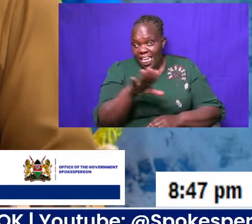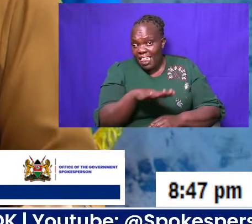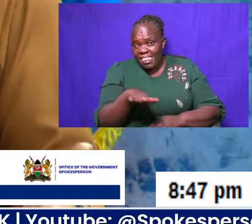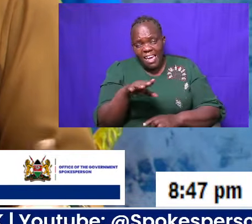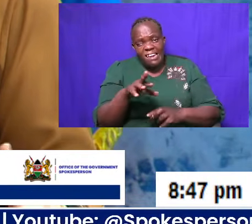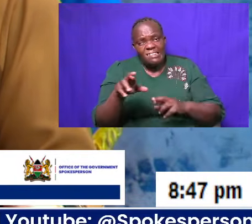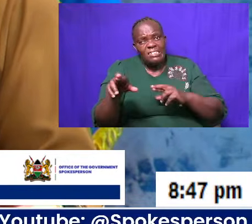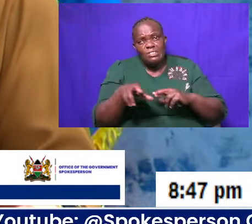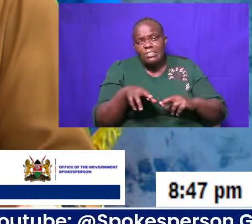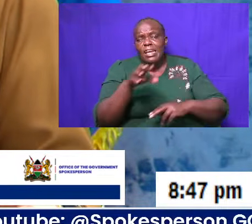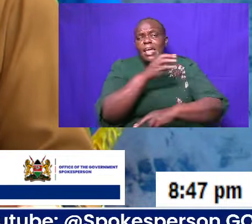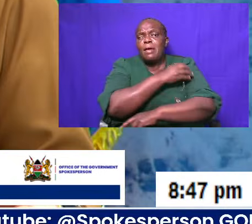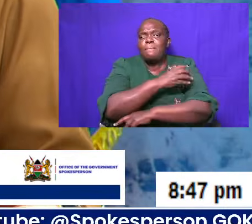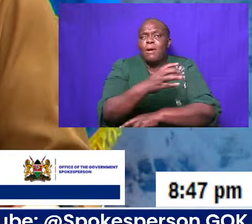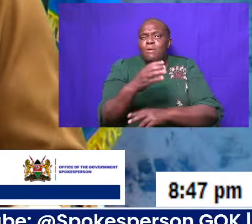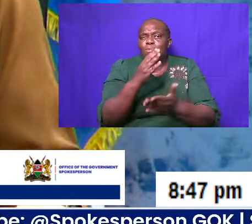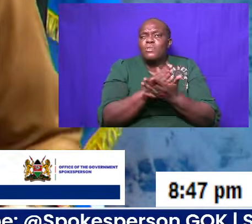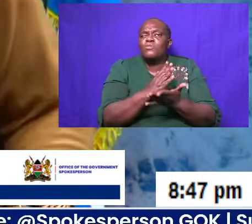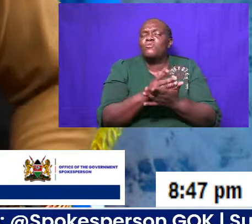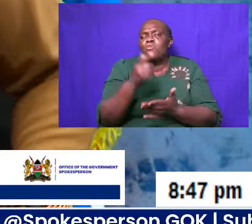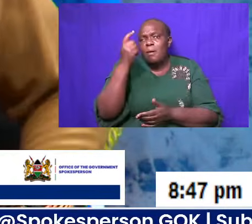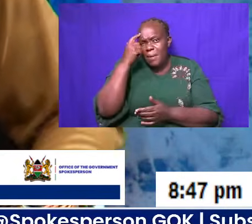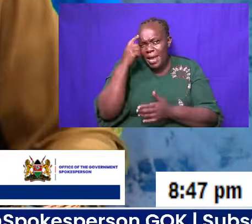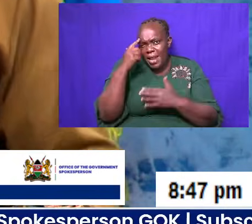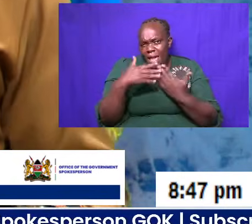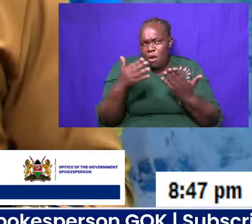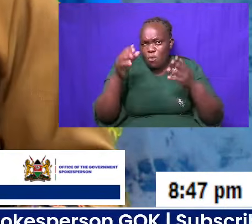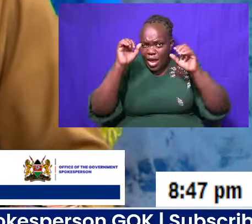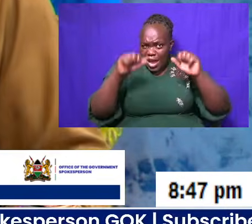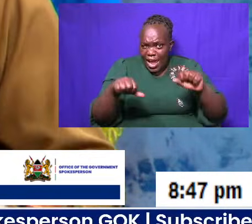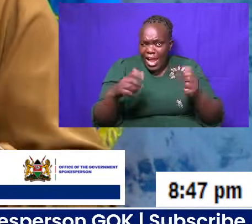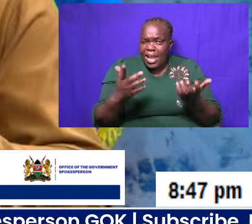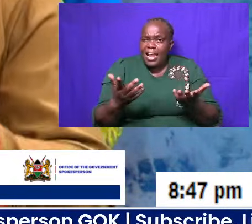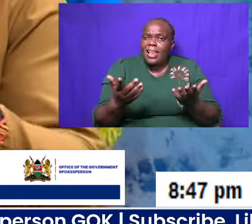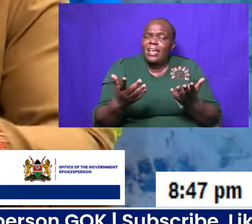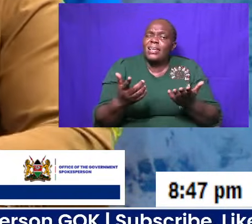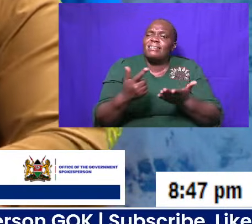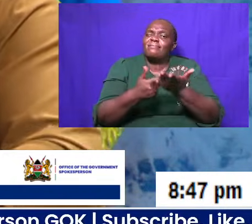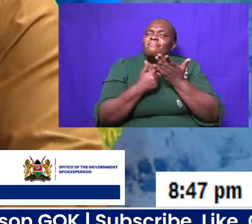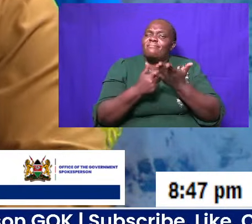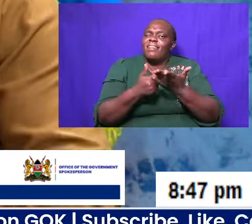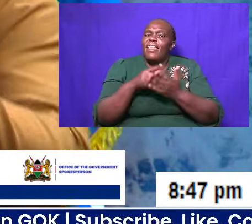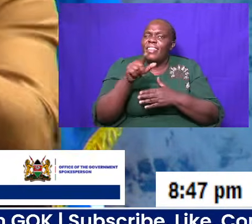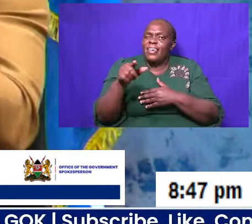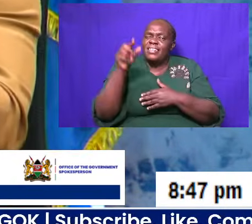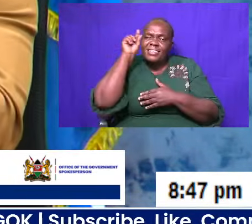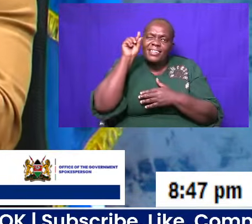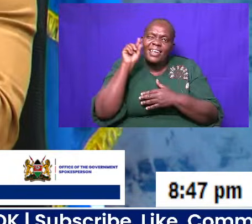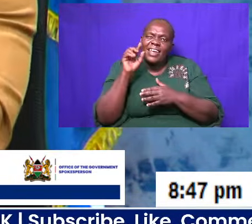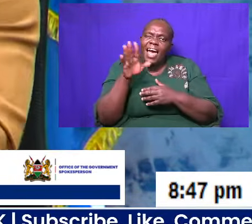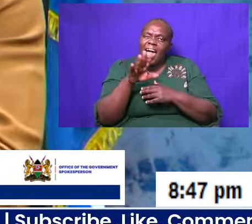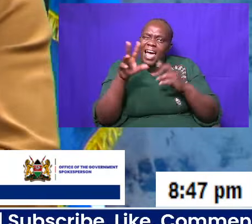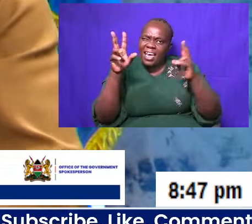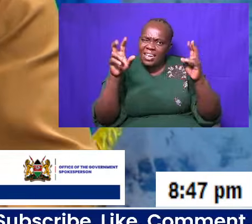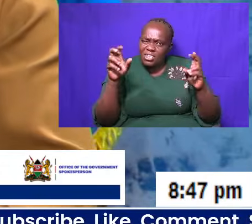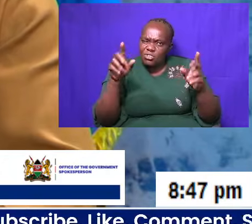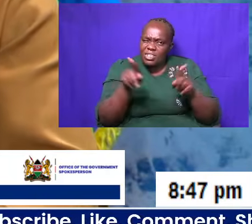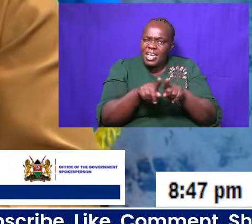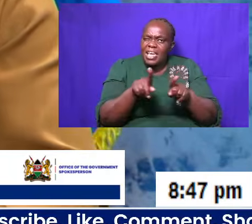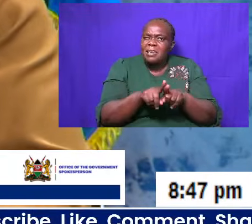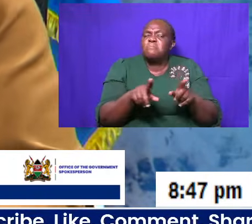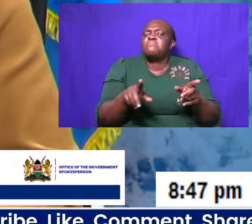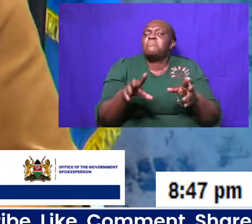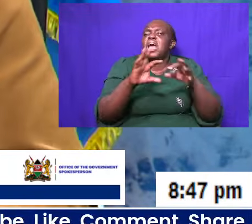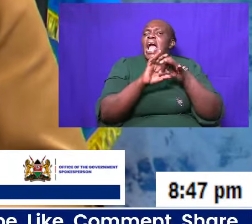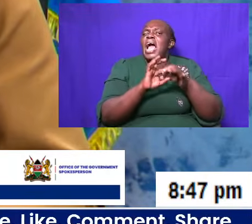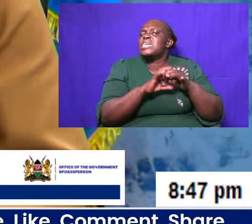of empowerment. The issue of decolonization of the mind. But we can debate that. Of course, there's a gender issue. There's also the question of morality. We agree with